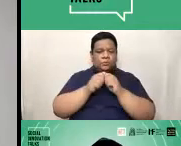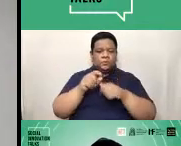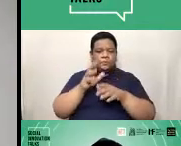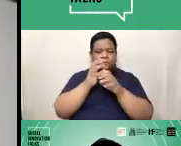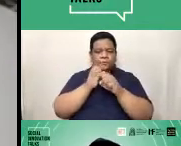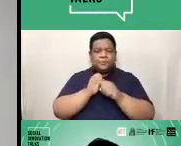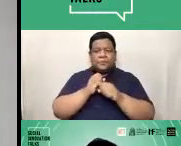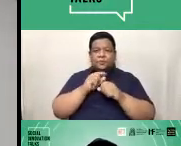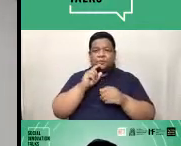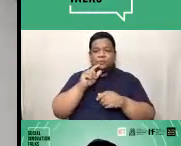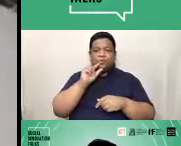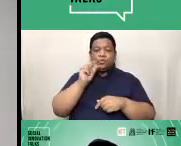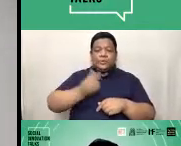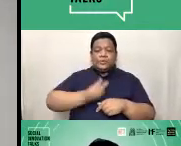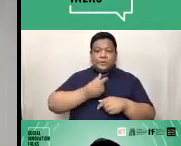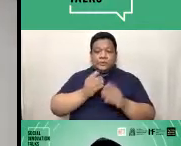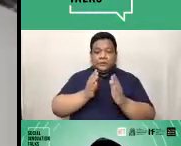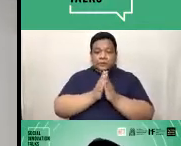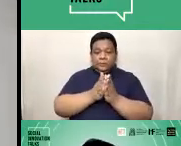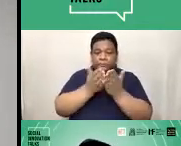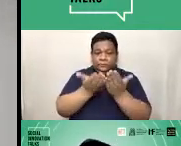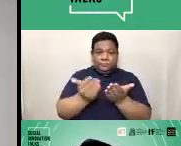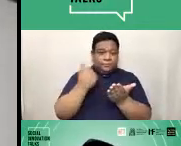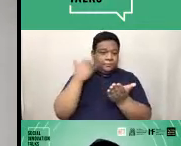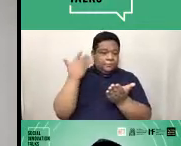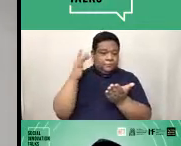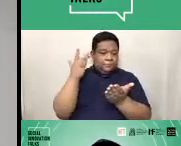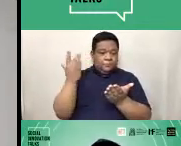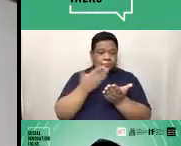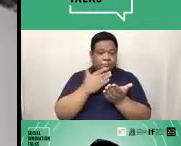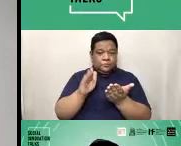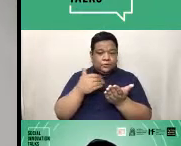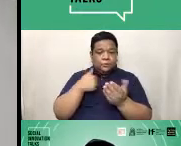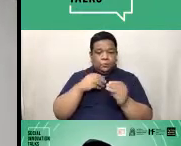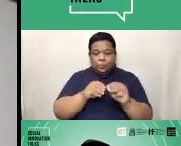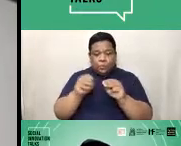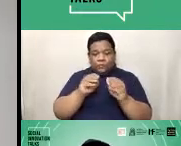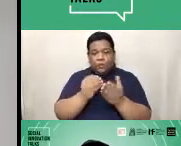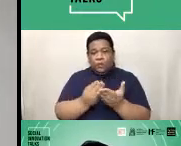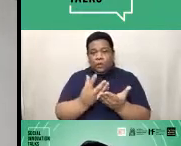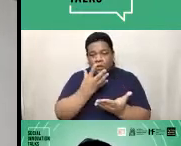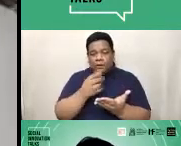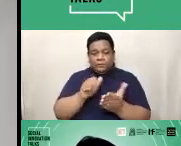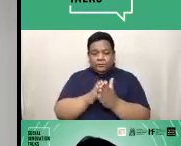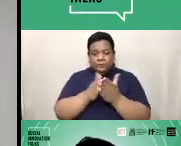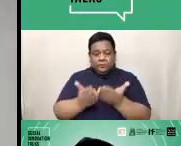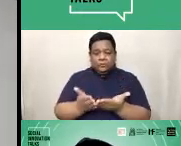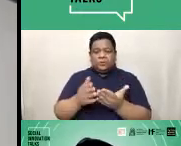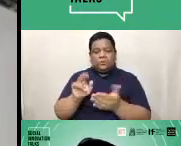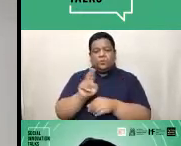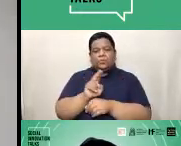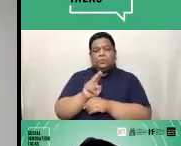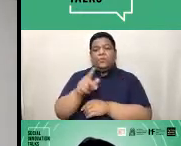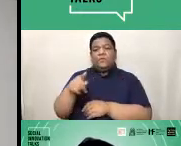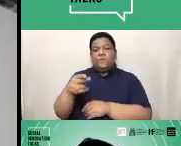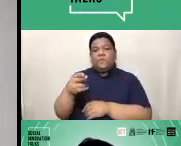greeting cards where when you open it, music will play or like something will move or turn on? And they usually use photo sensors.